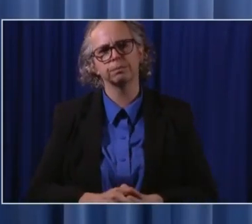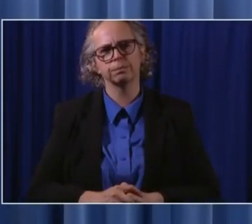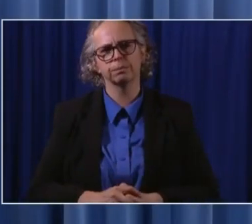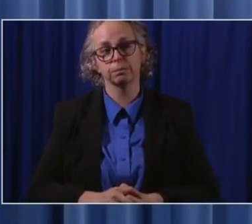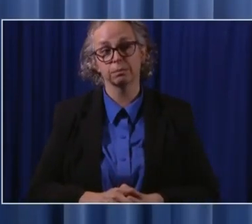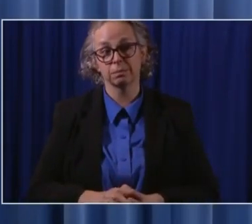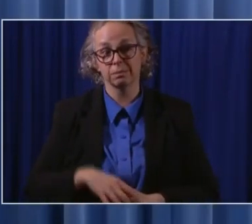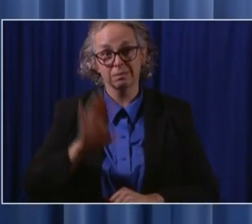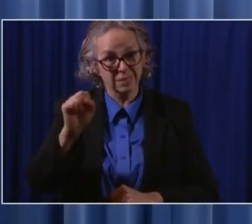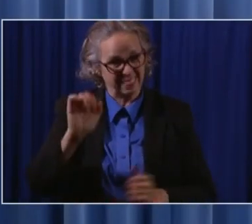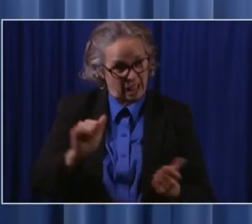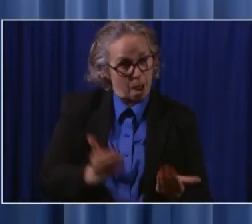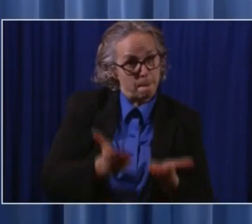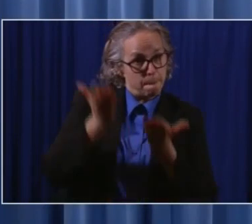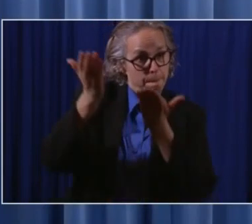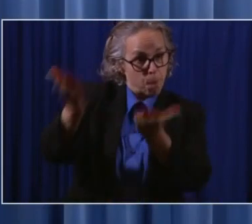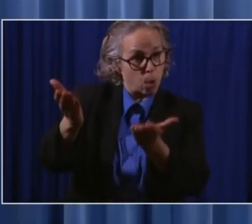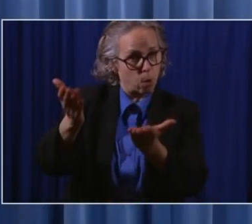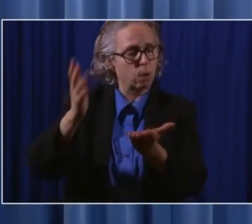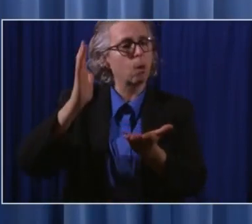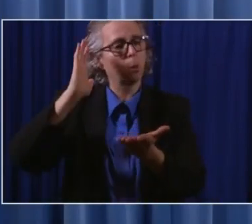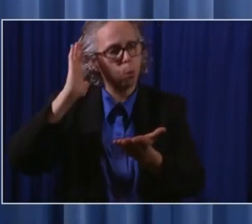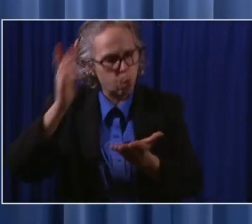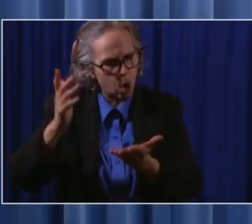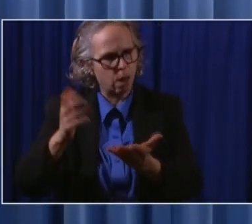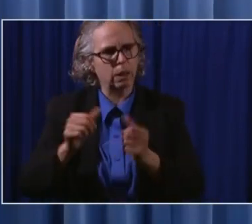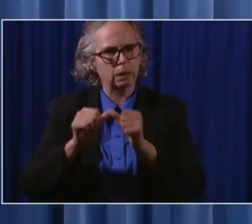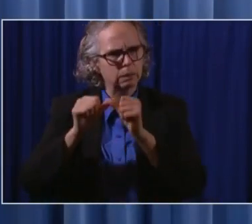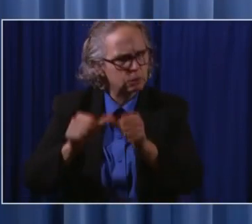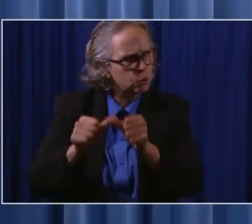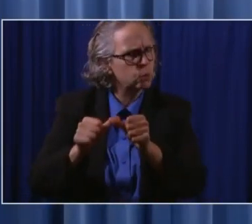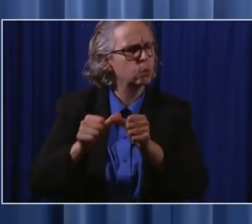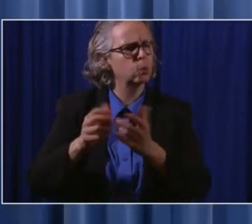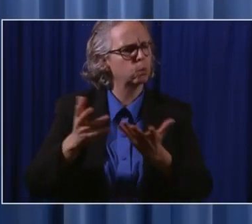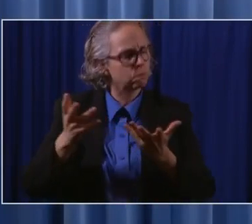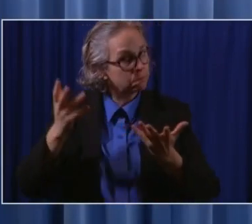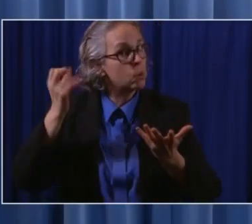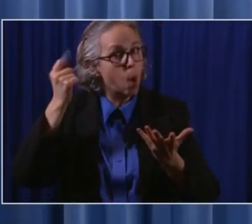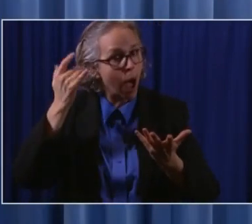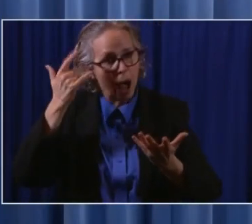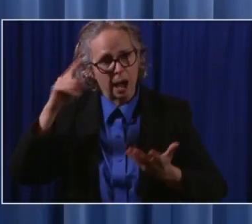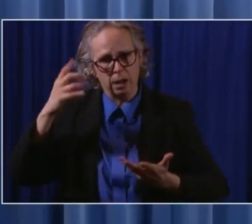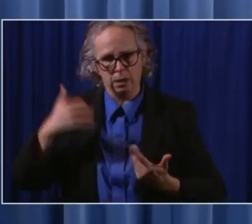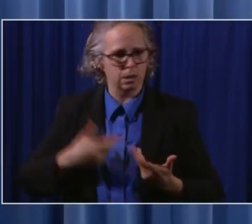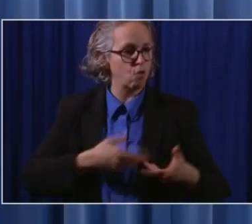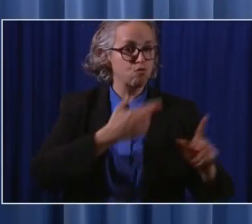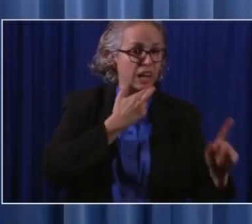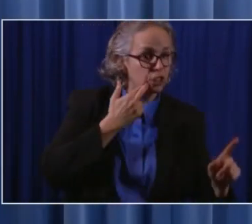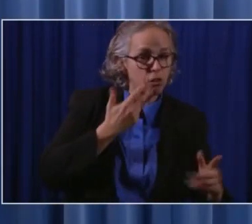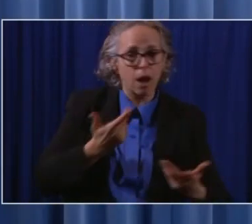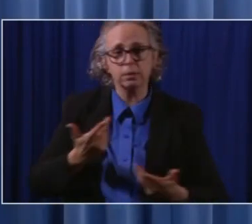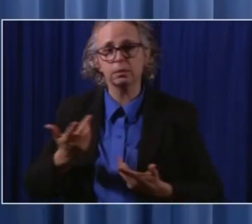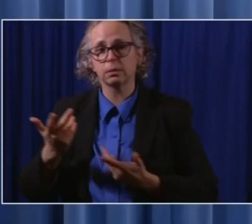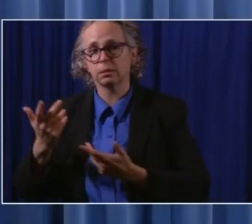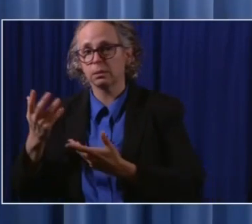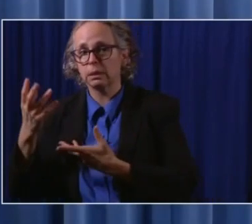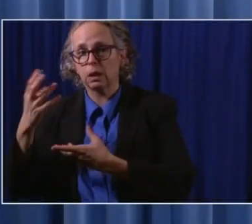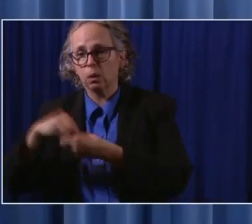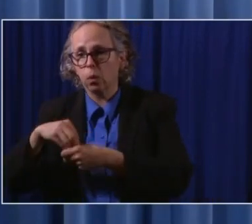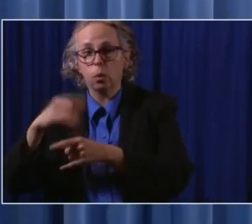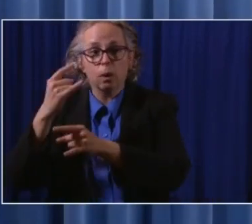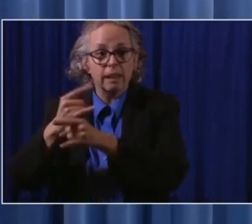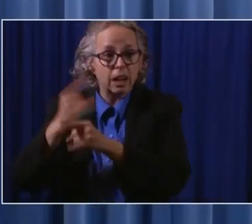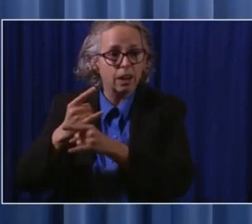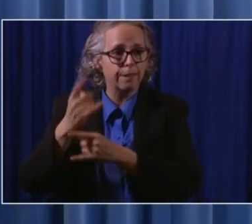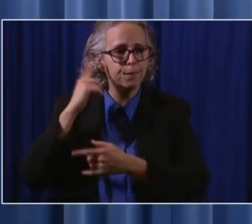the practice that's been in rule of allowing restaurants, if you go to get a carry-out meal,